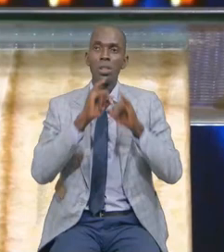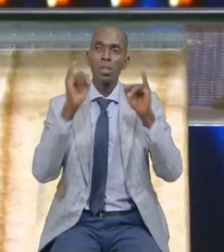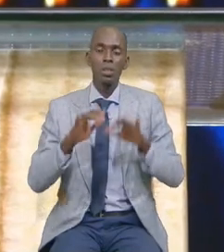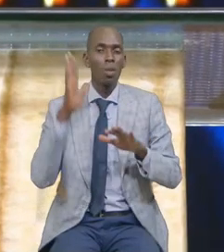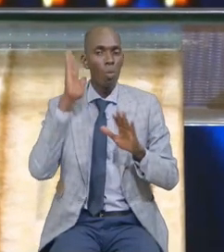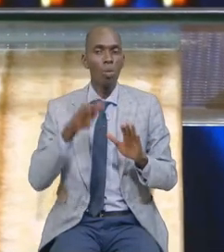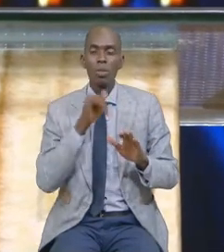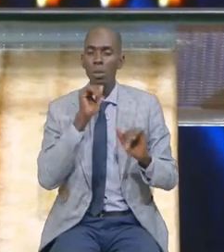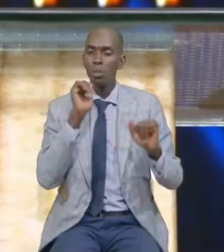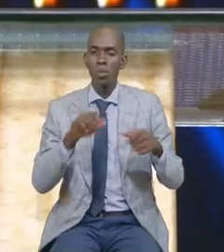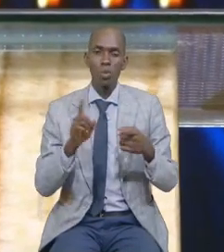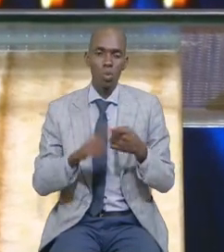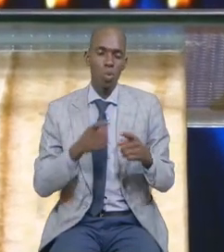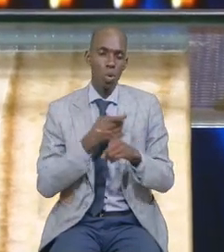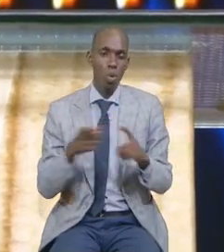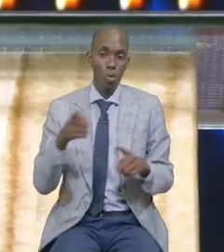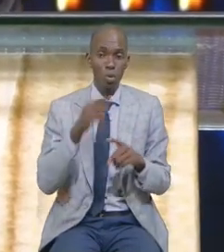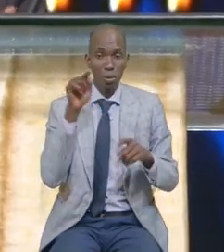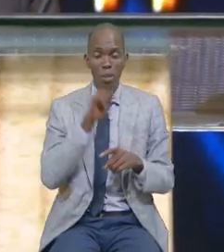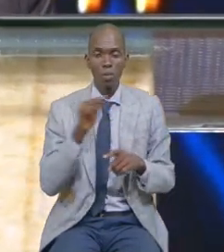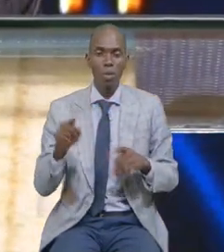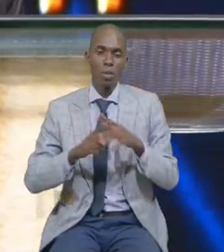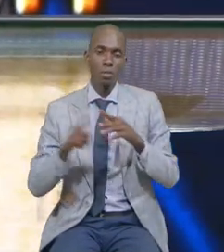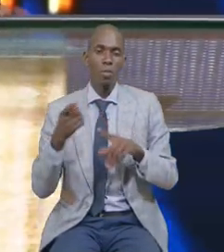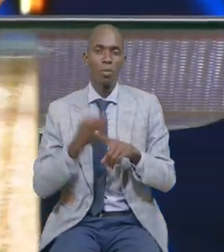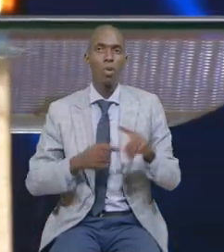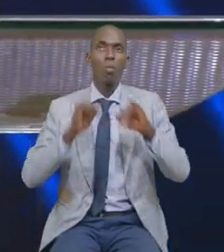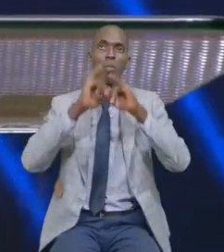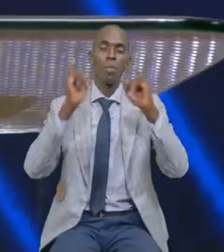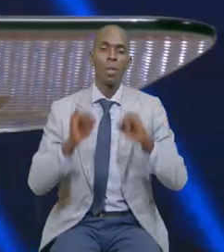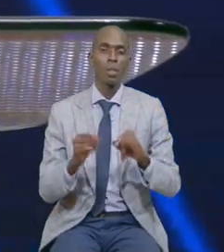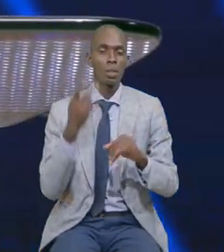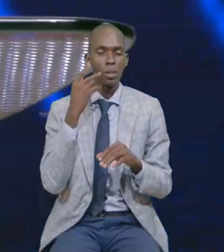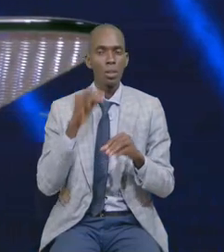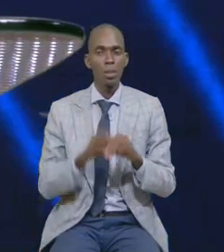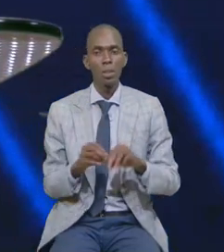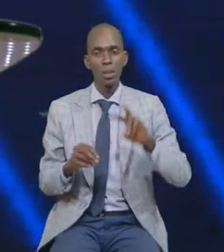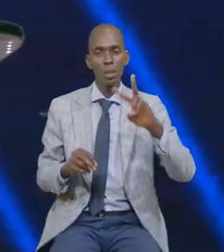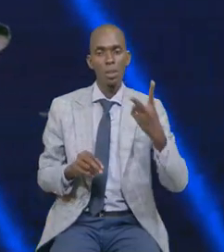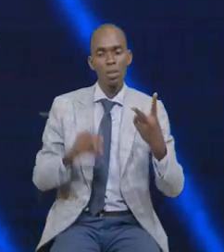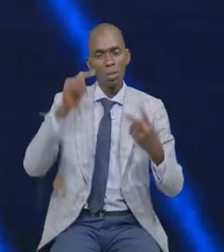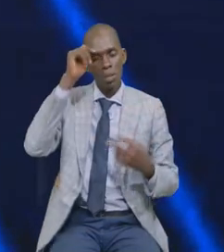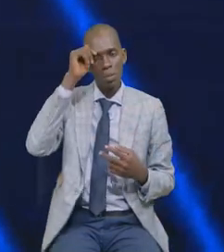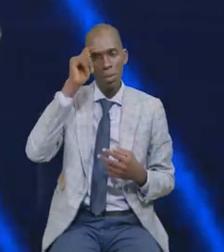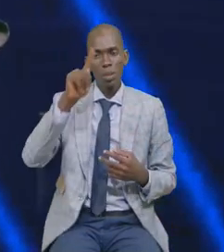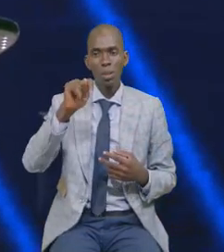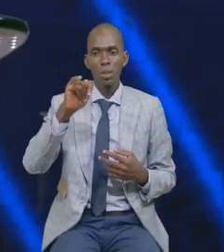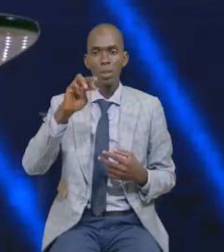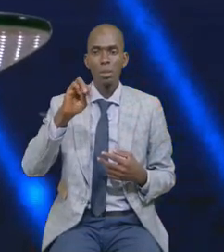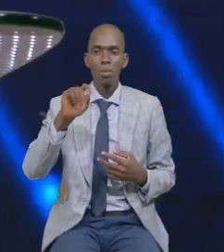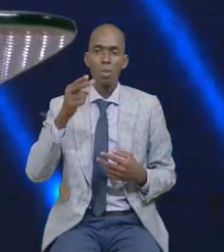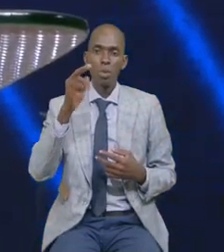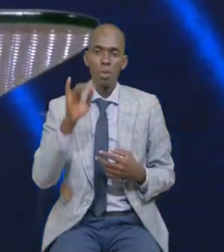flee from idolatry." We're looking at 2 Timothy chapter 4, and we're reading from